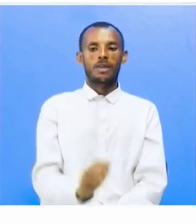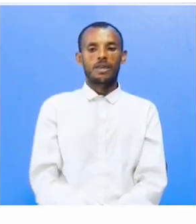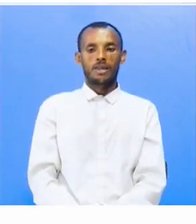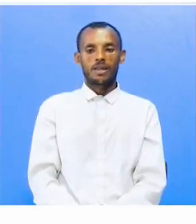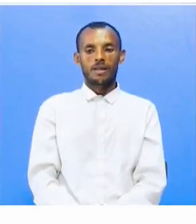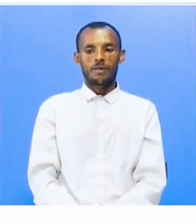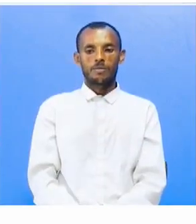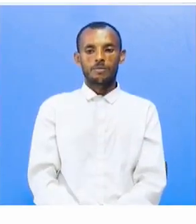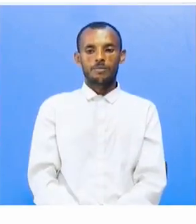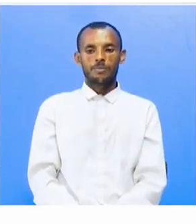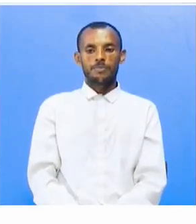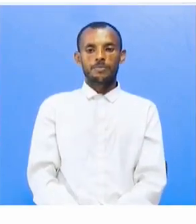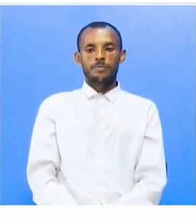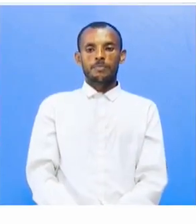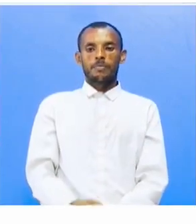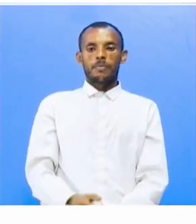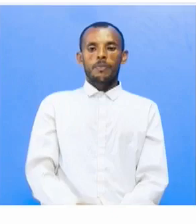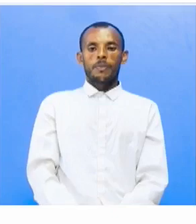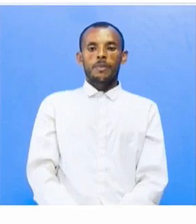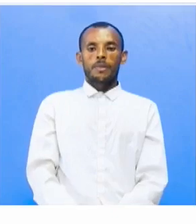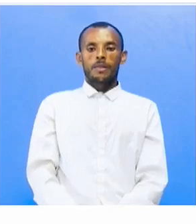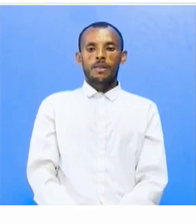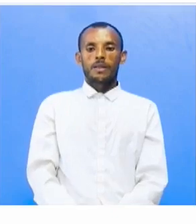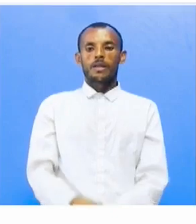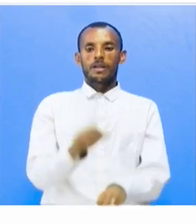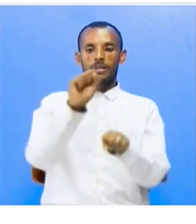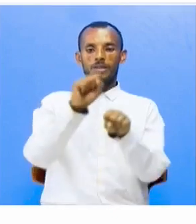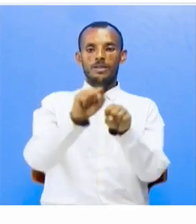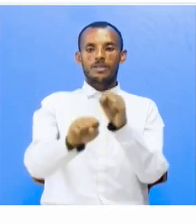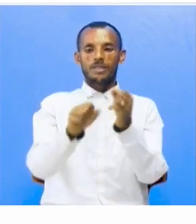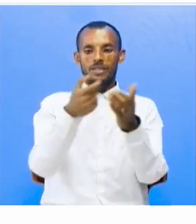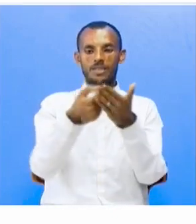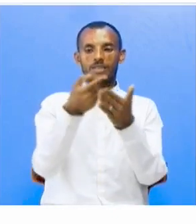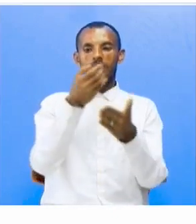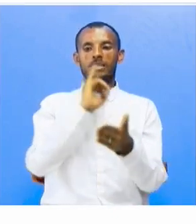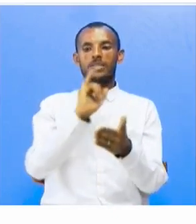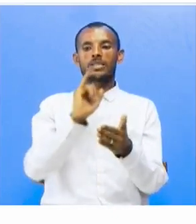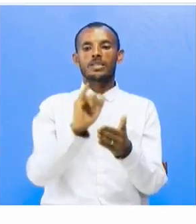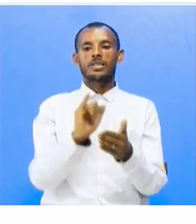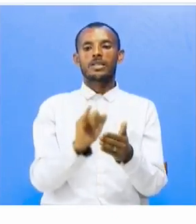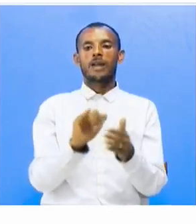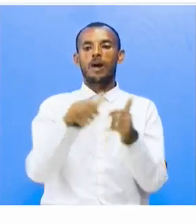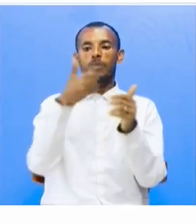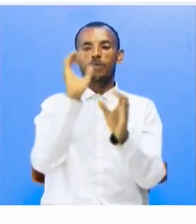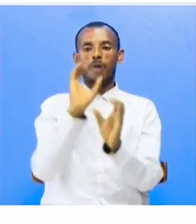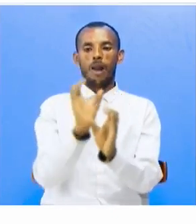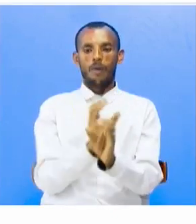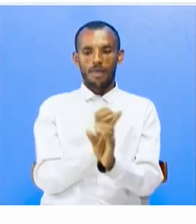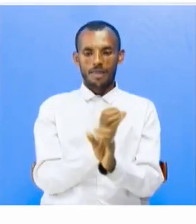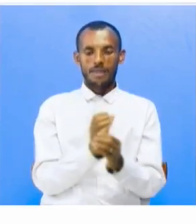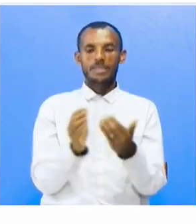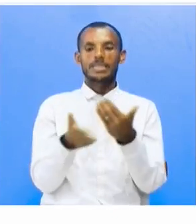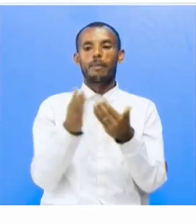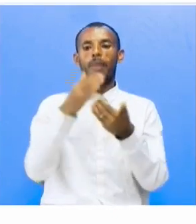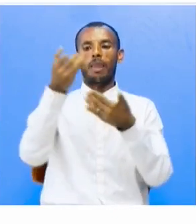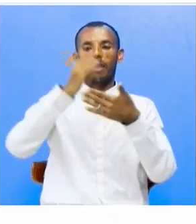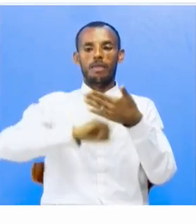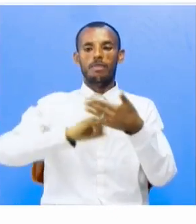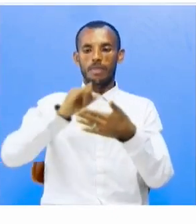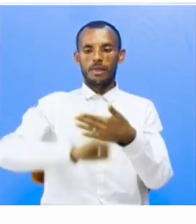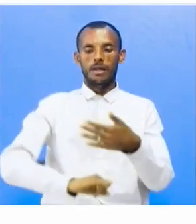1,050 lira. So this is how to calculate the simple